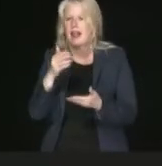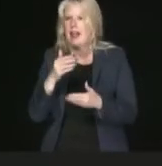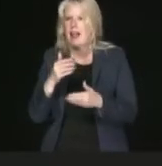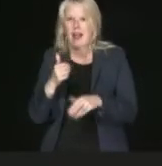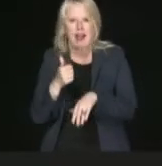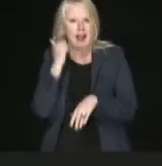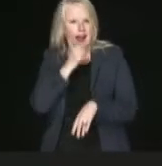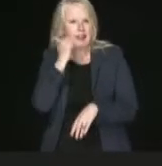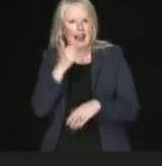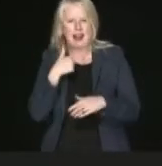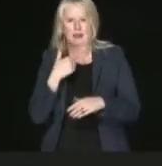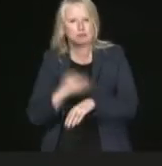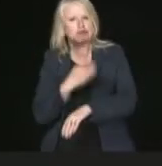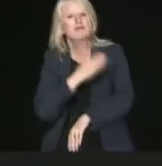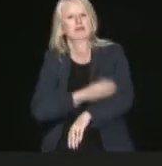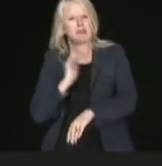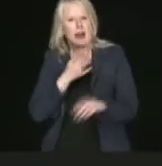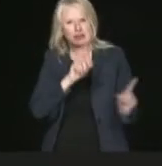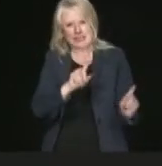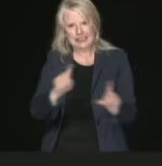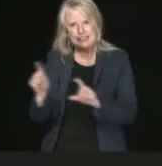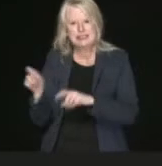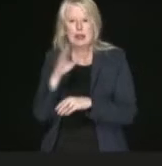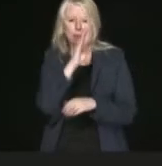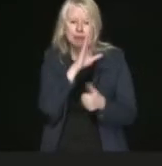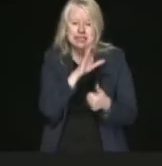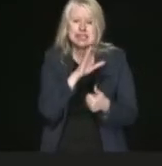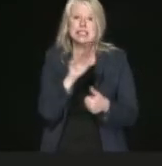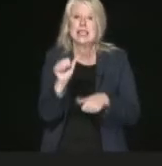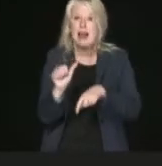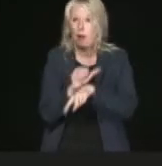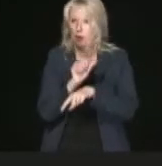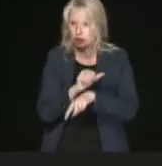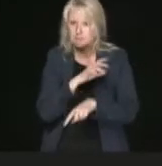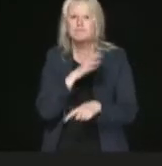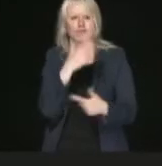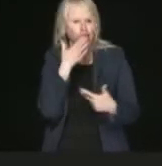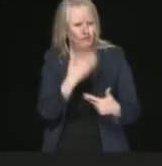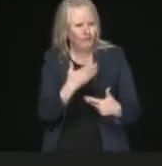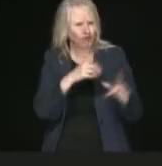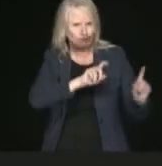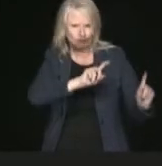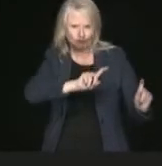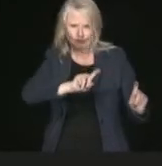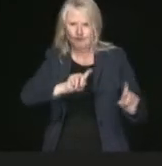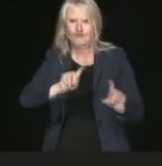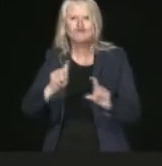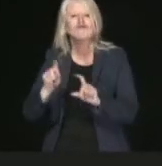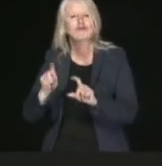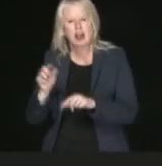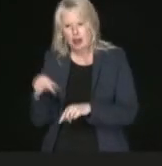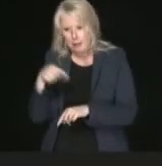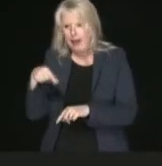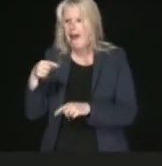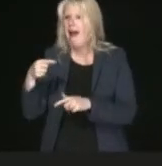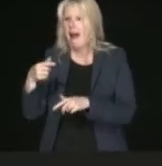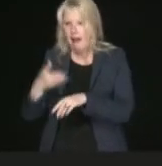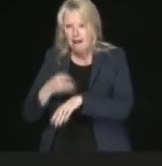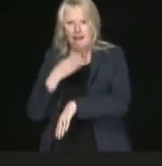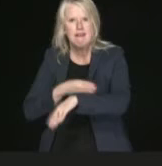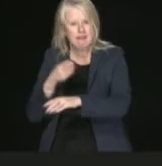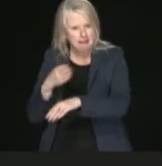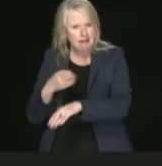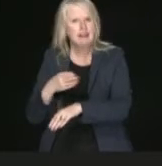testing La protocols. Colombie-Britannique et British l'Alberta Columbia font and très, très Alberta bien en matière are de doing very dépistage. well when it Le comes to Québec testing. s'est beaucoup Quebec